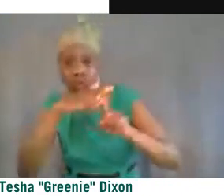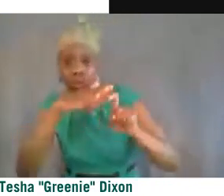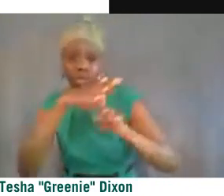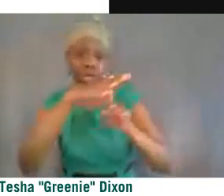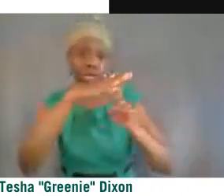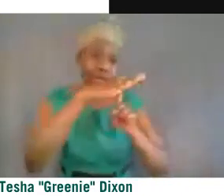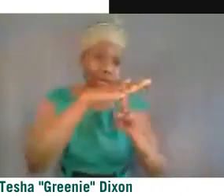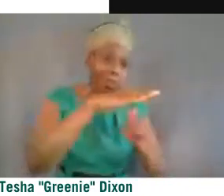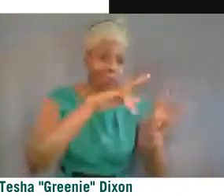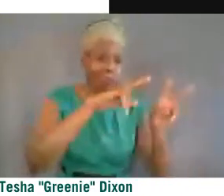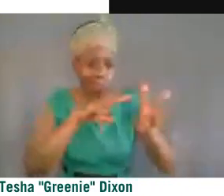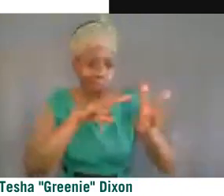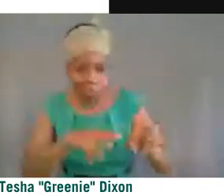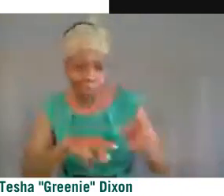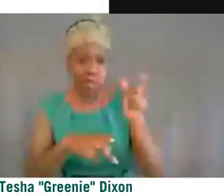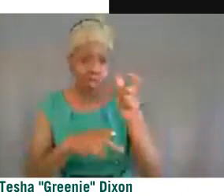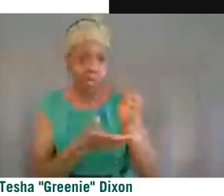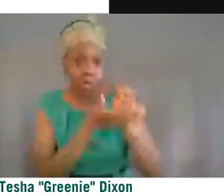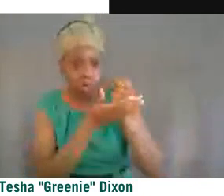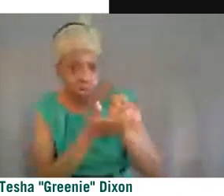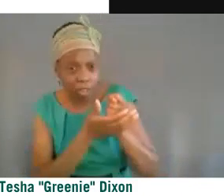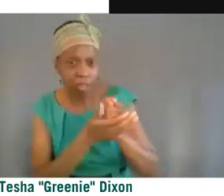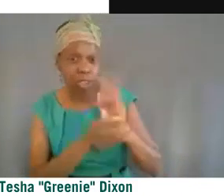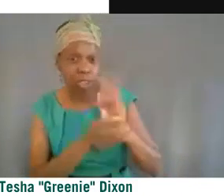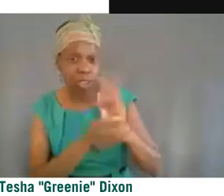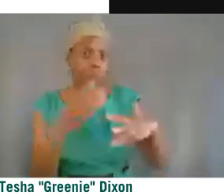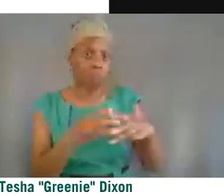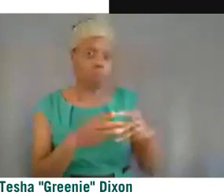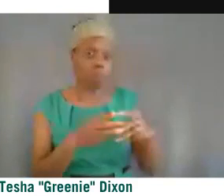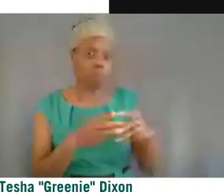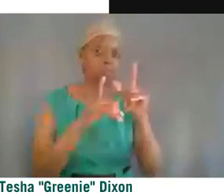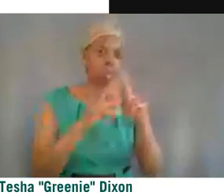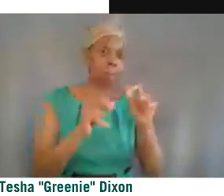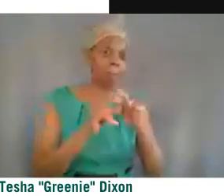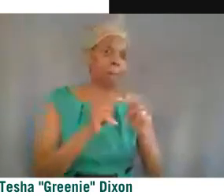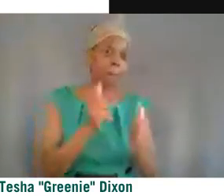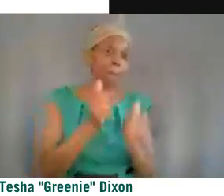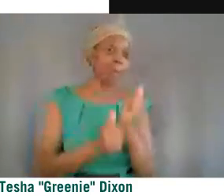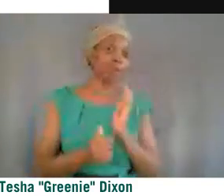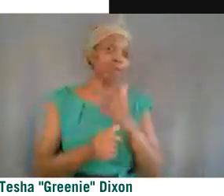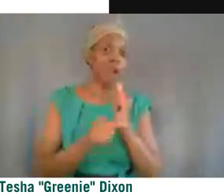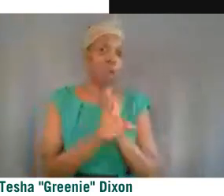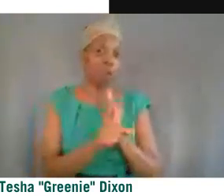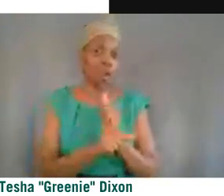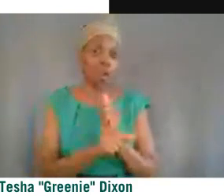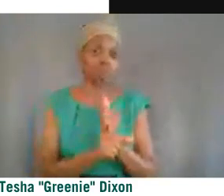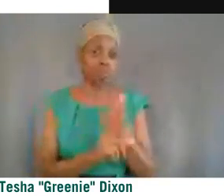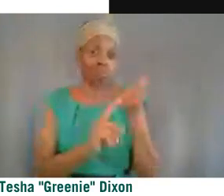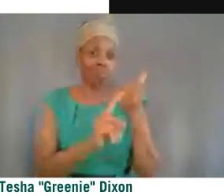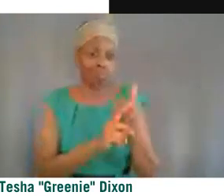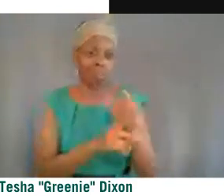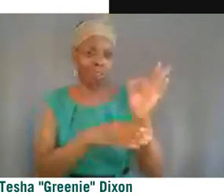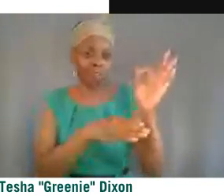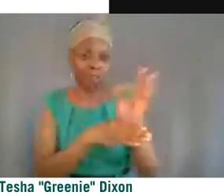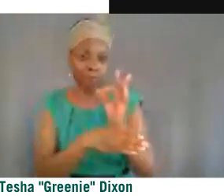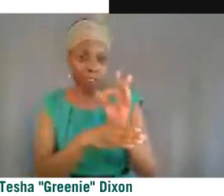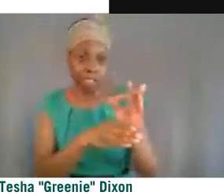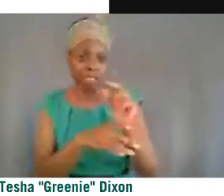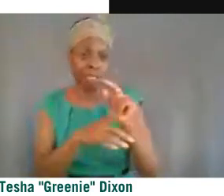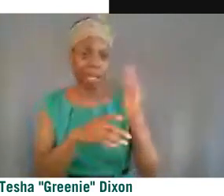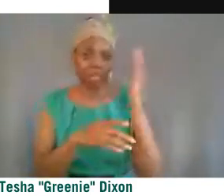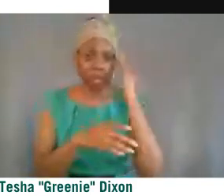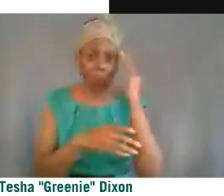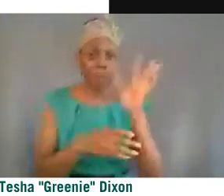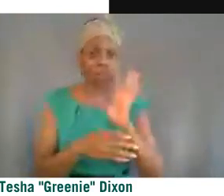bit of the treatment world too. But a lot of it is function related, a little bit of the diagnostic world too. I know we were speaking about cerebral